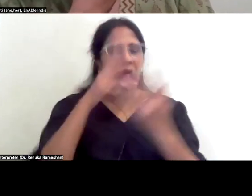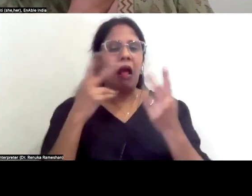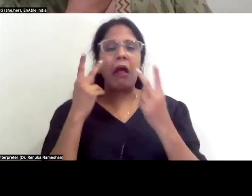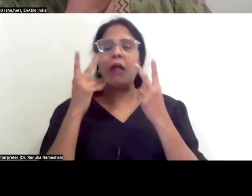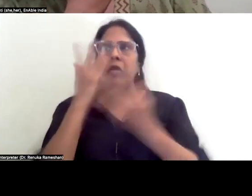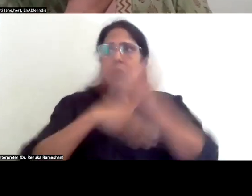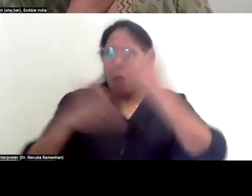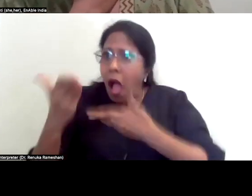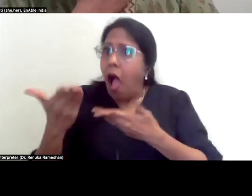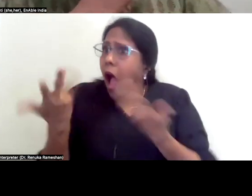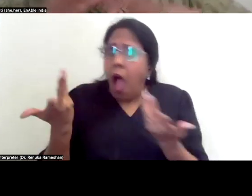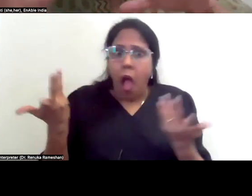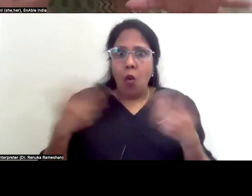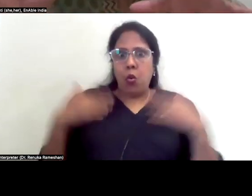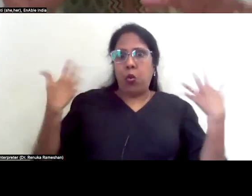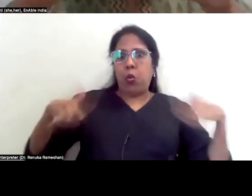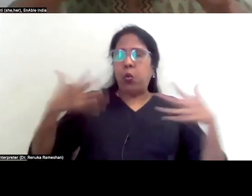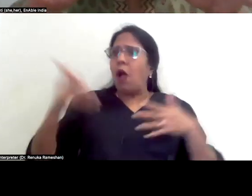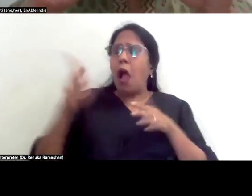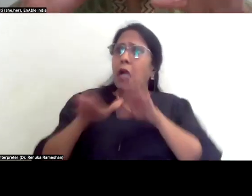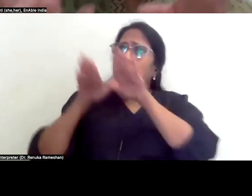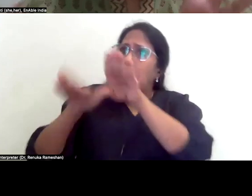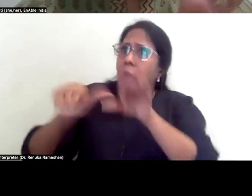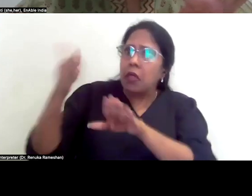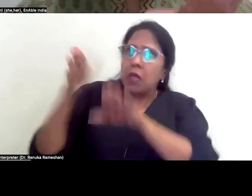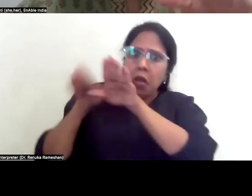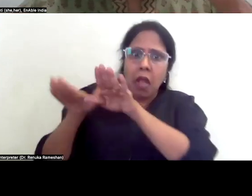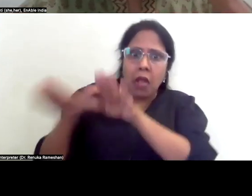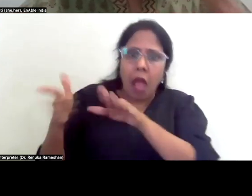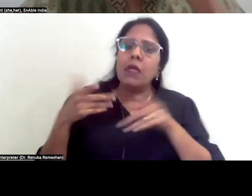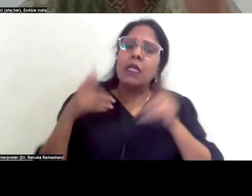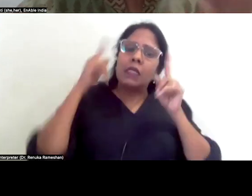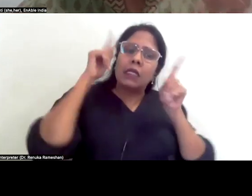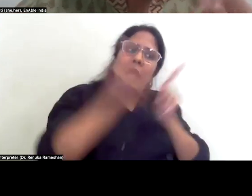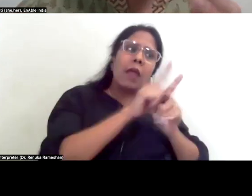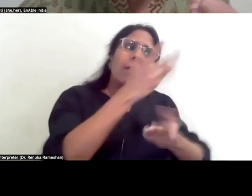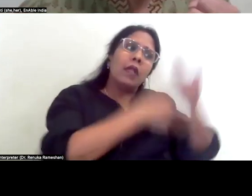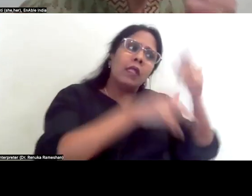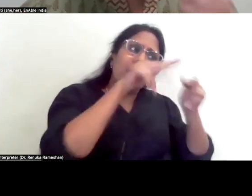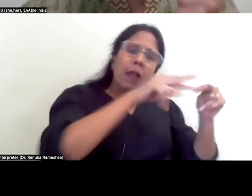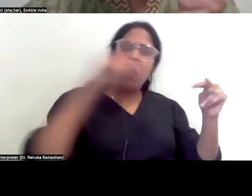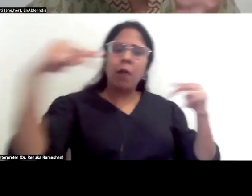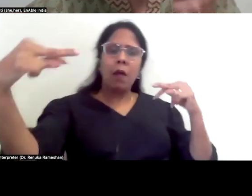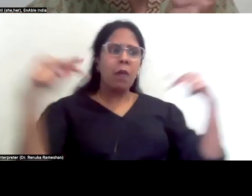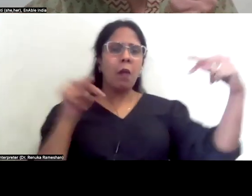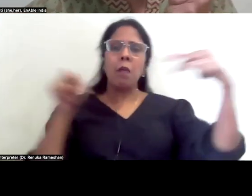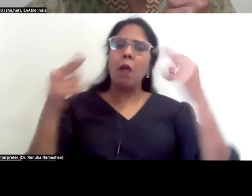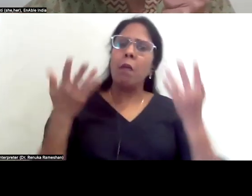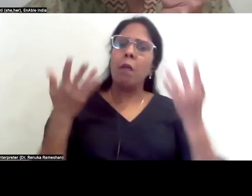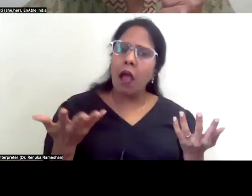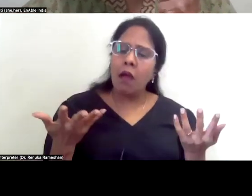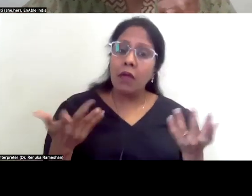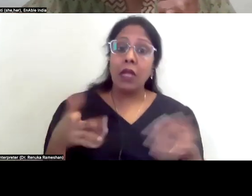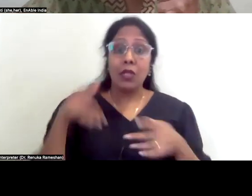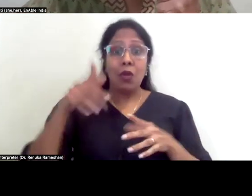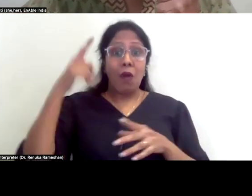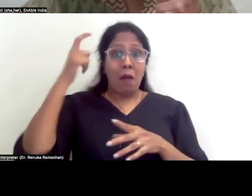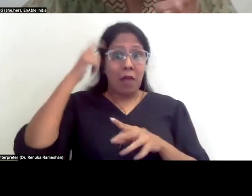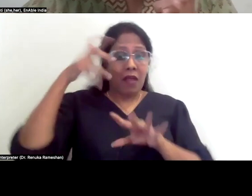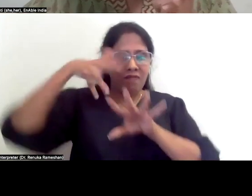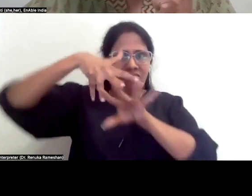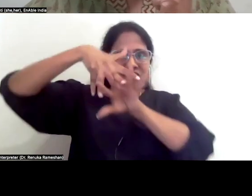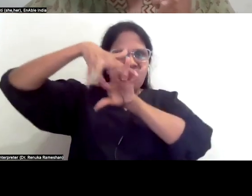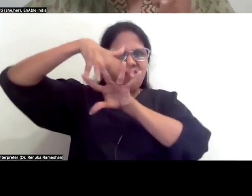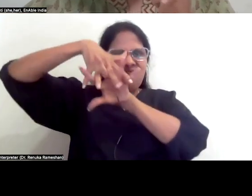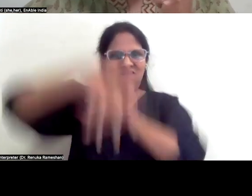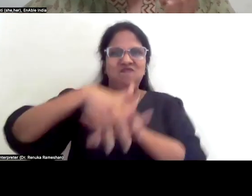must be dependent on others. So trust me, this is a human problem. And this mental model holds things in place. And